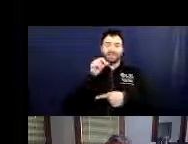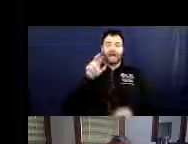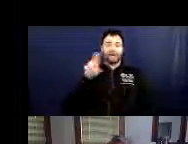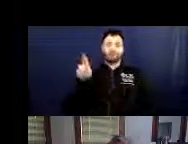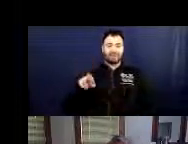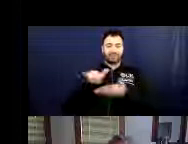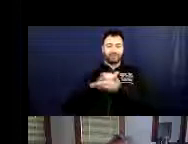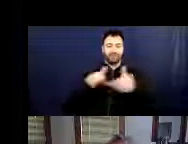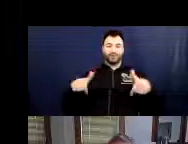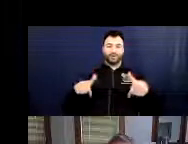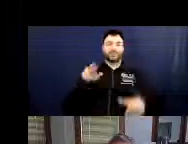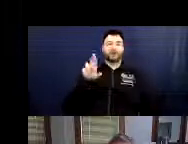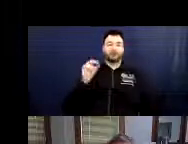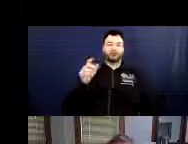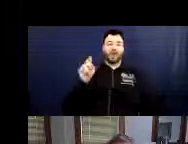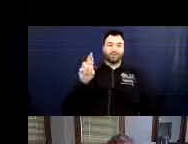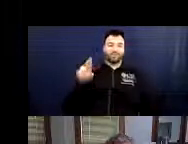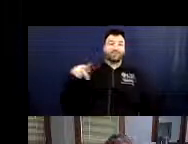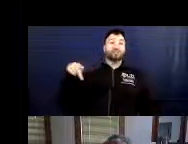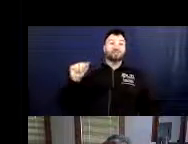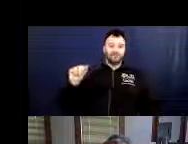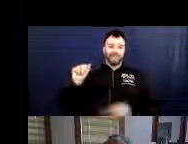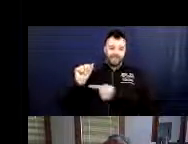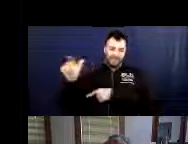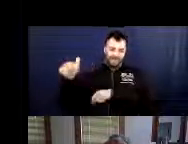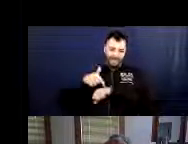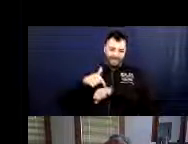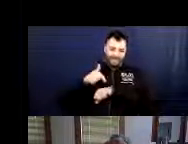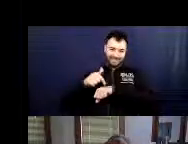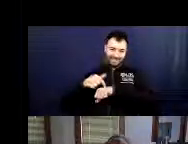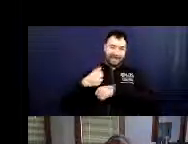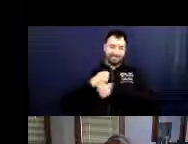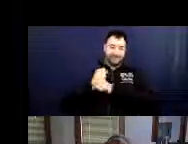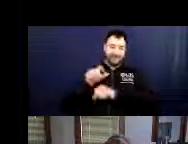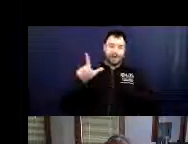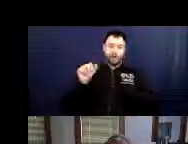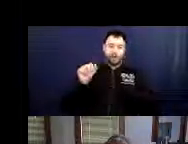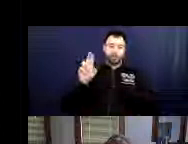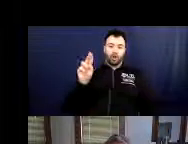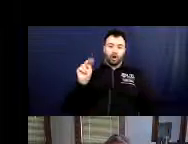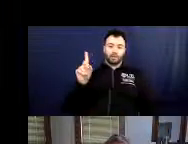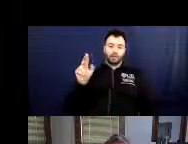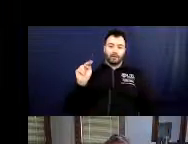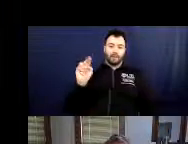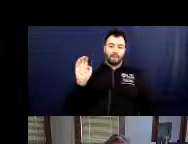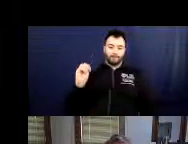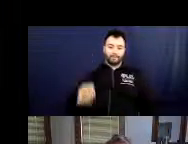I'm sure there were some druggists in Rochester that were also selling laudanum. It was perfectly legal to do so at the